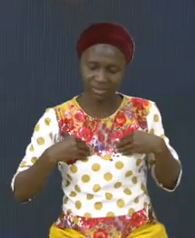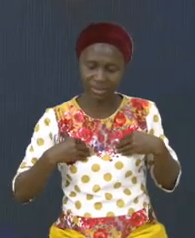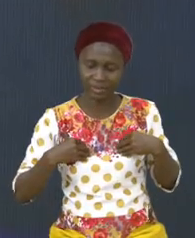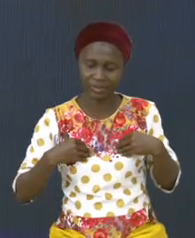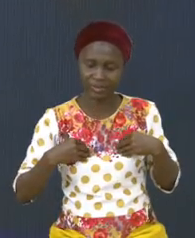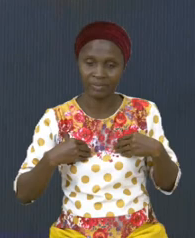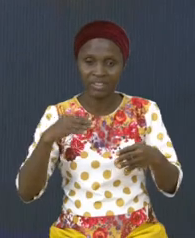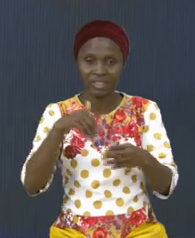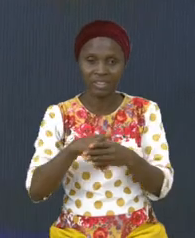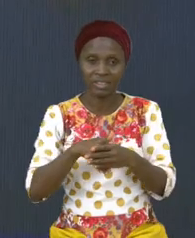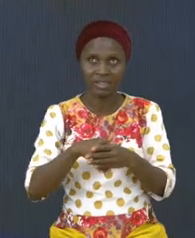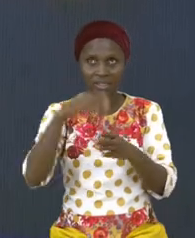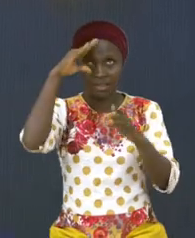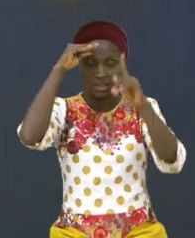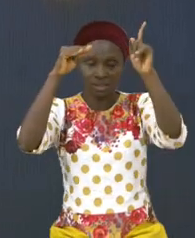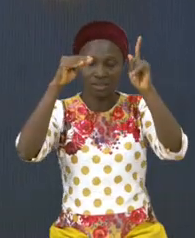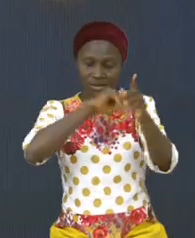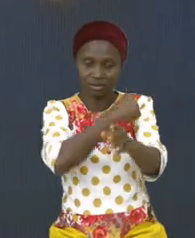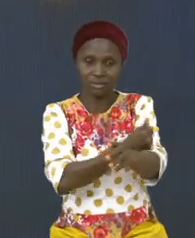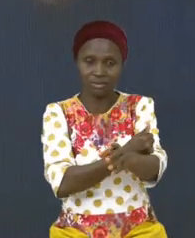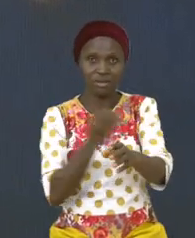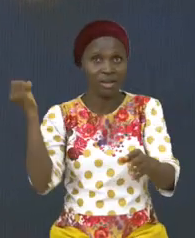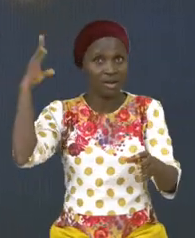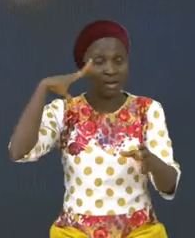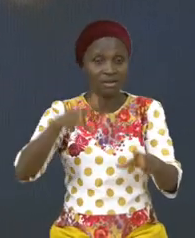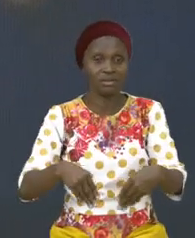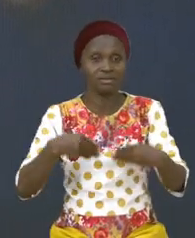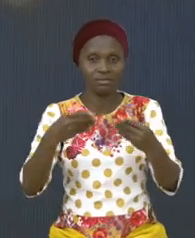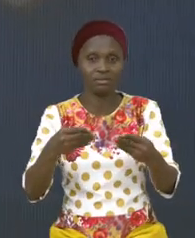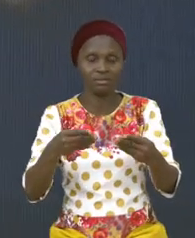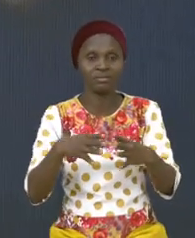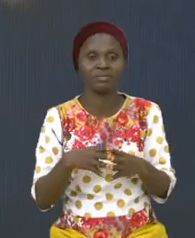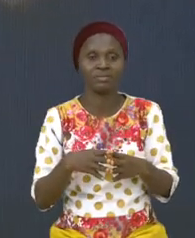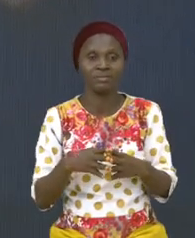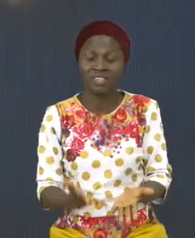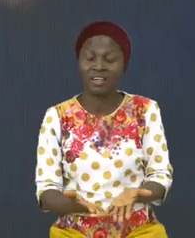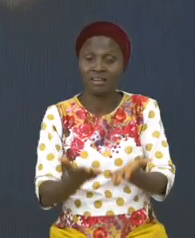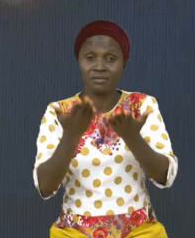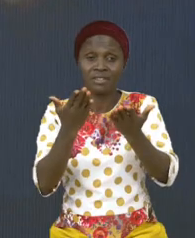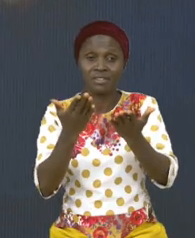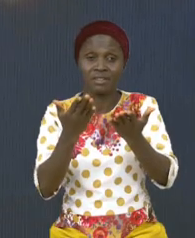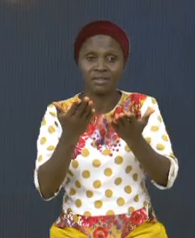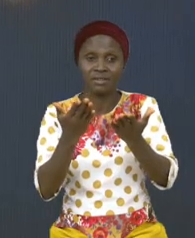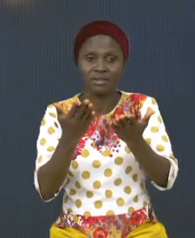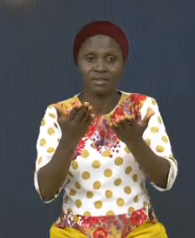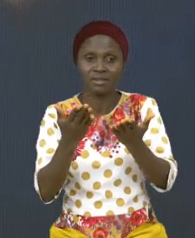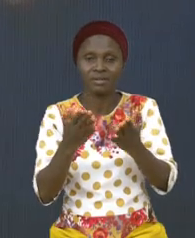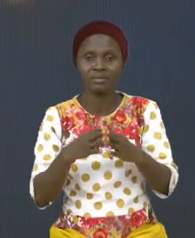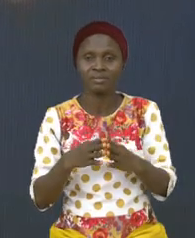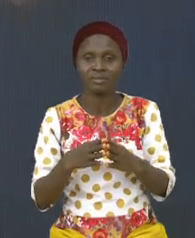his authority. Grace granted by God. Lifted by the